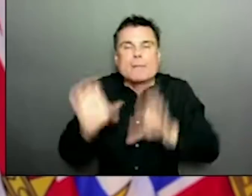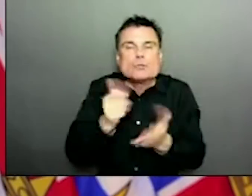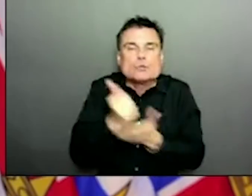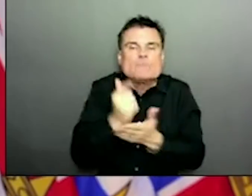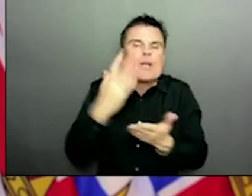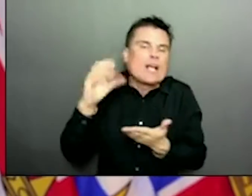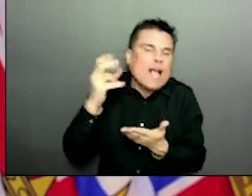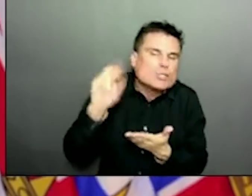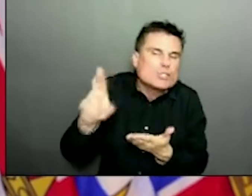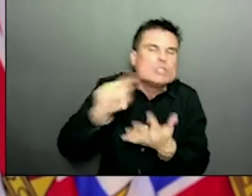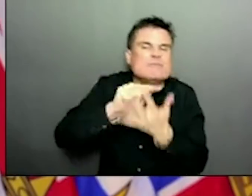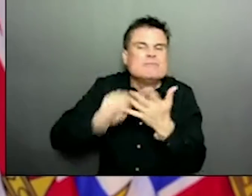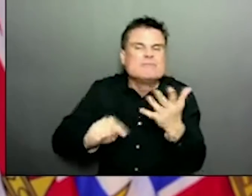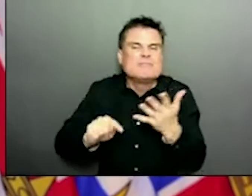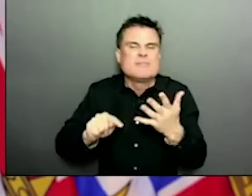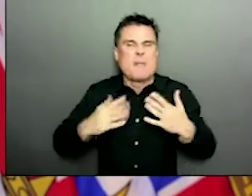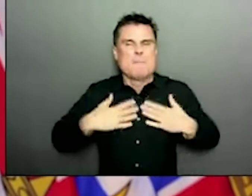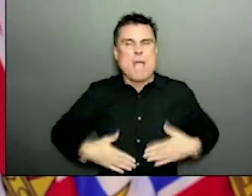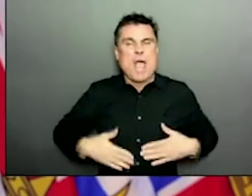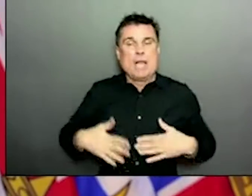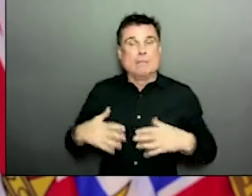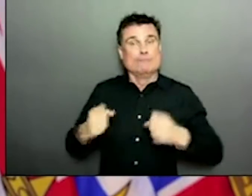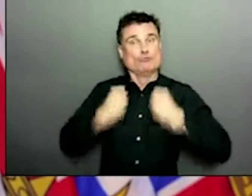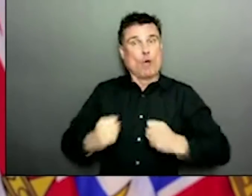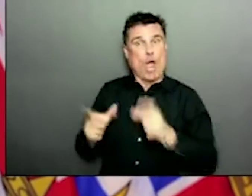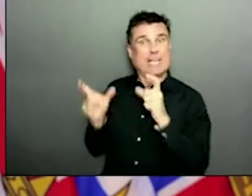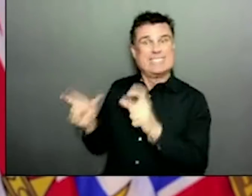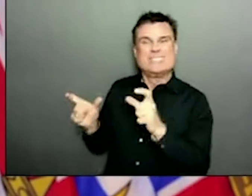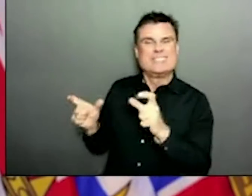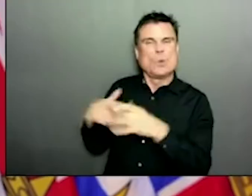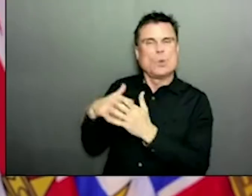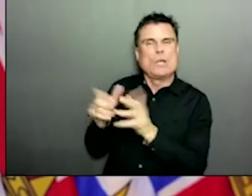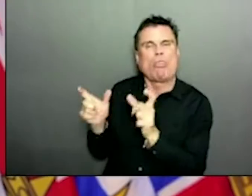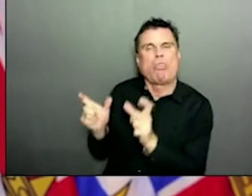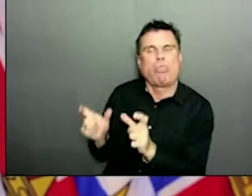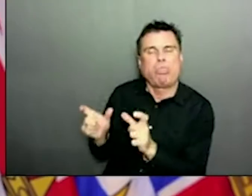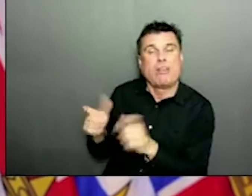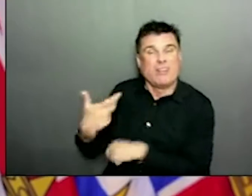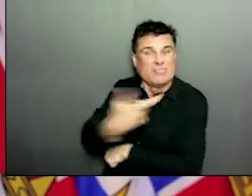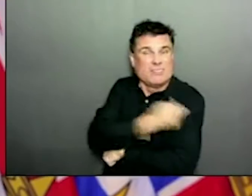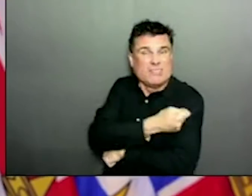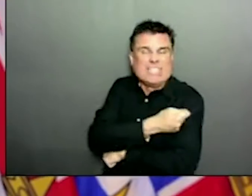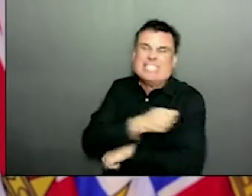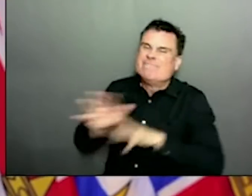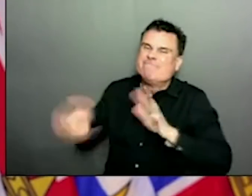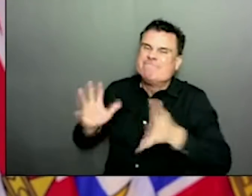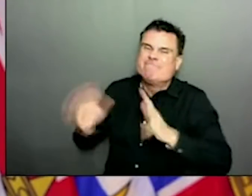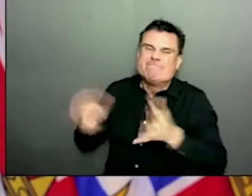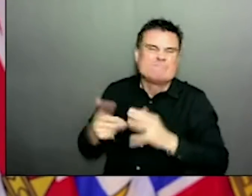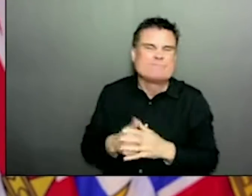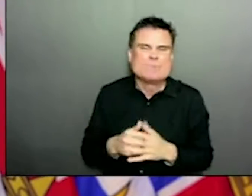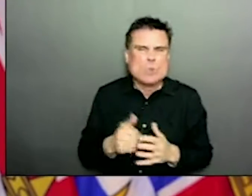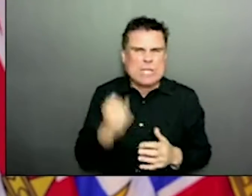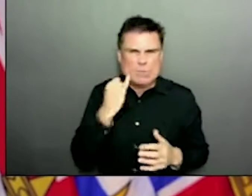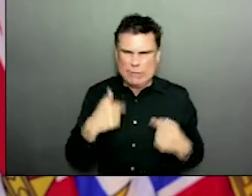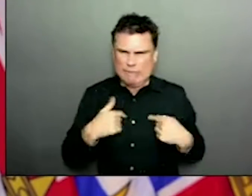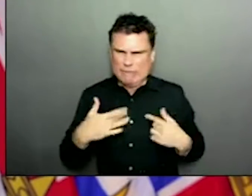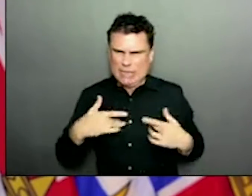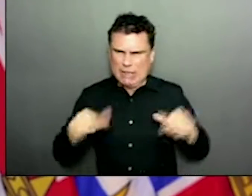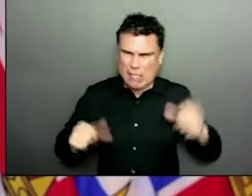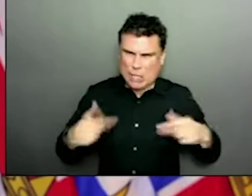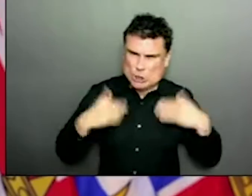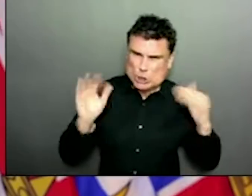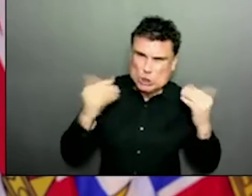all kinds of immune conditions, the best thing to do is to consult with your healthcare provider. The reason that